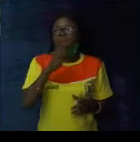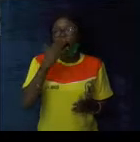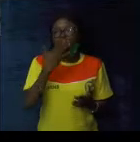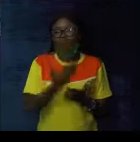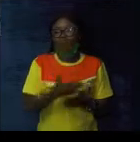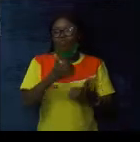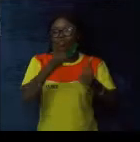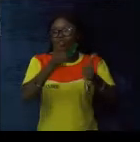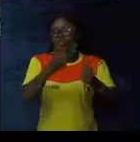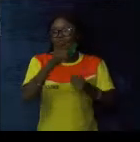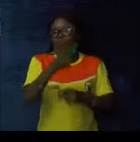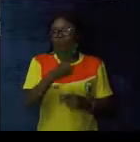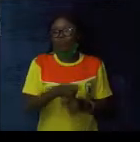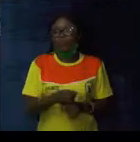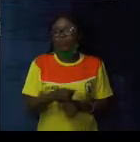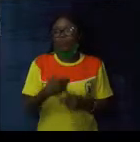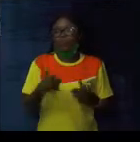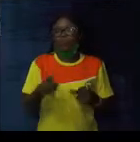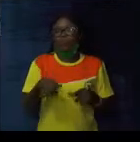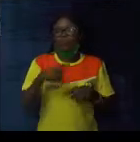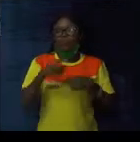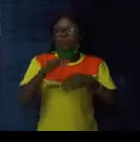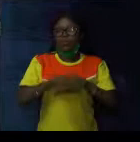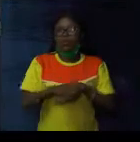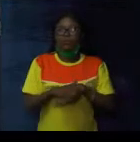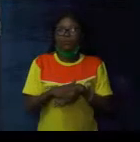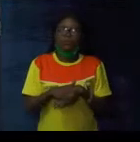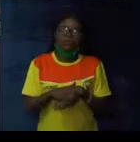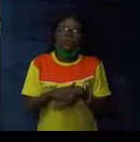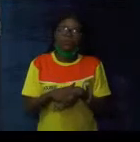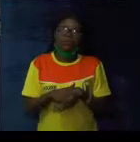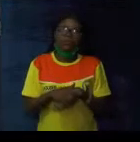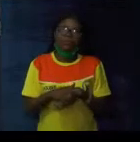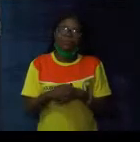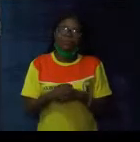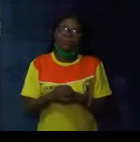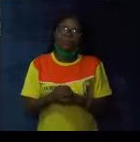I say good job you. Let's move on.